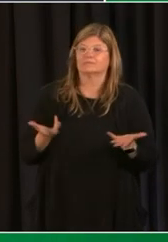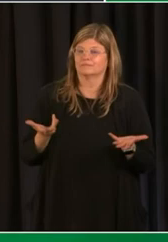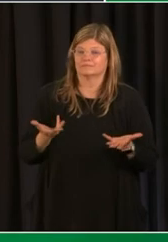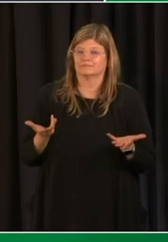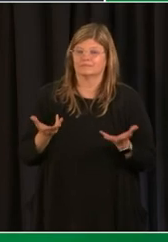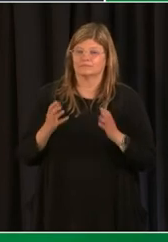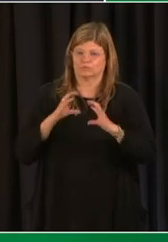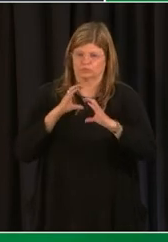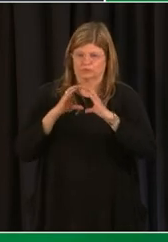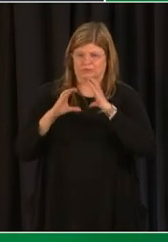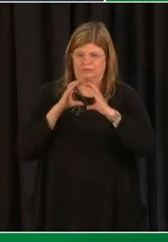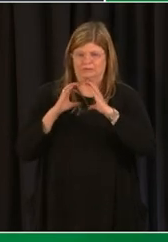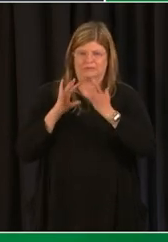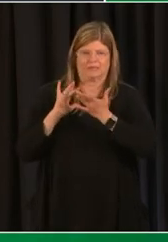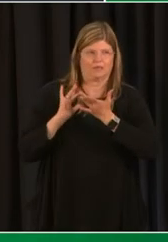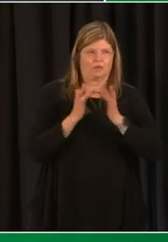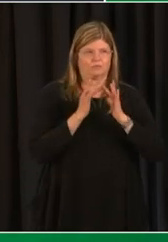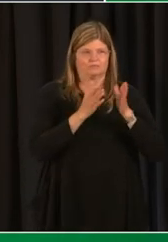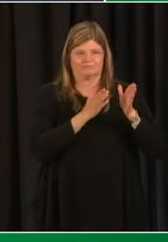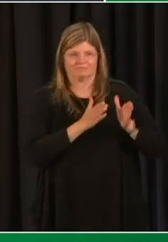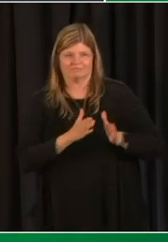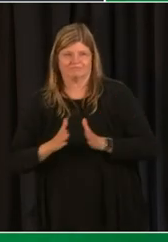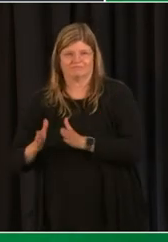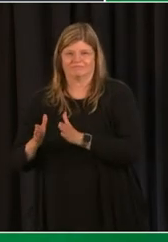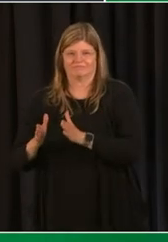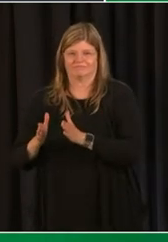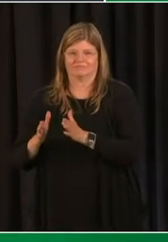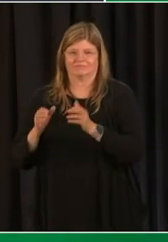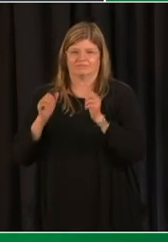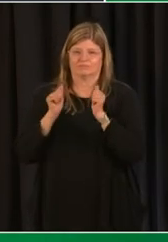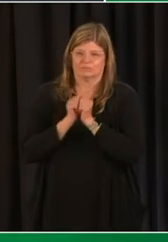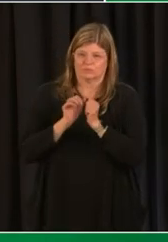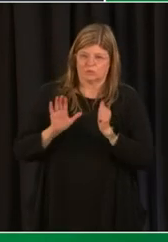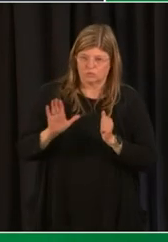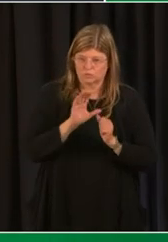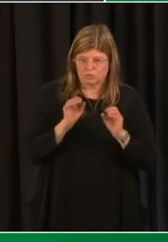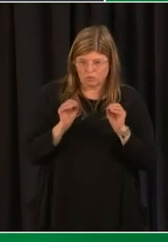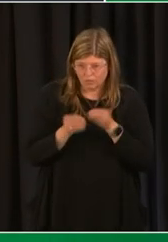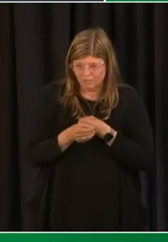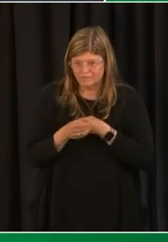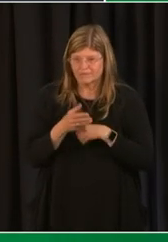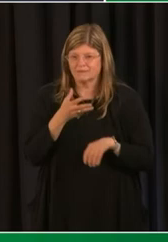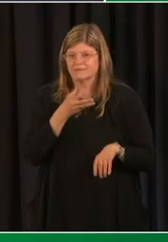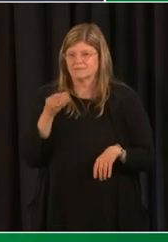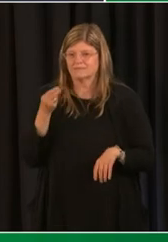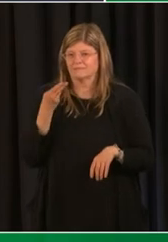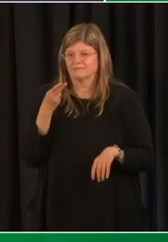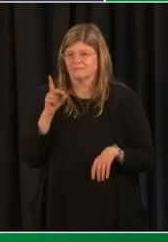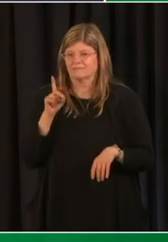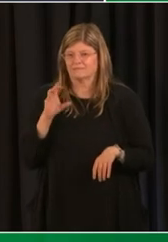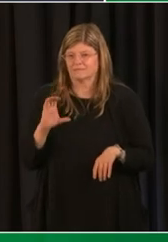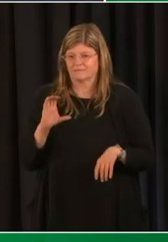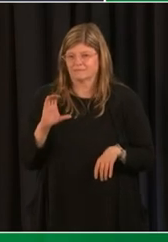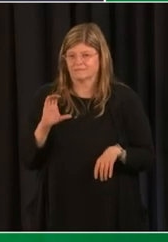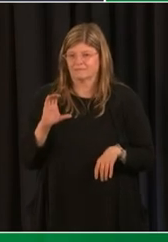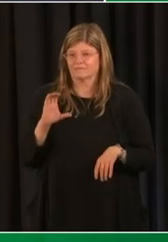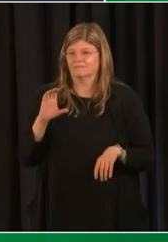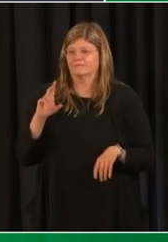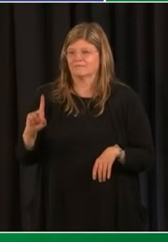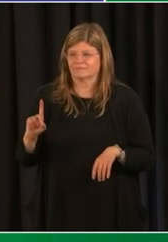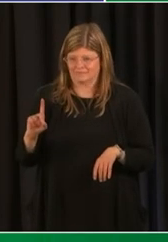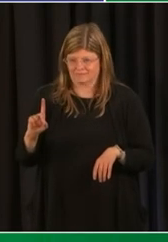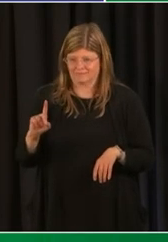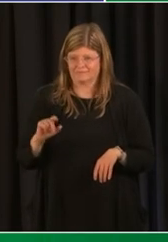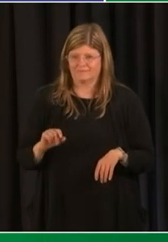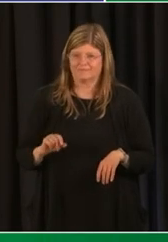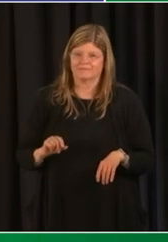the communications and outreach plan that we've developed with your office and with DHCD, with DHS, to be able